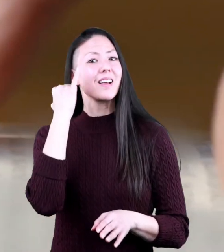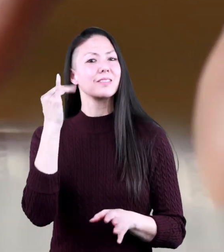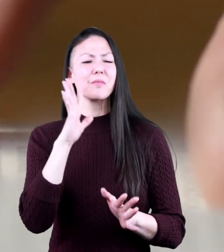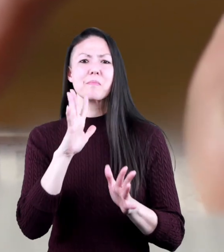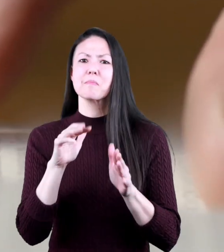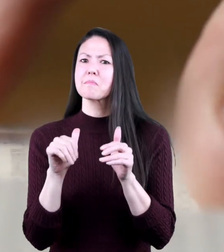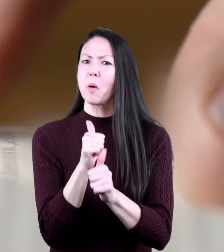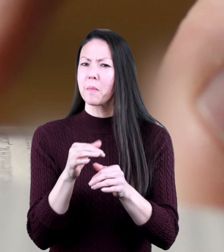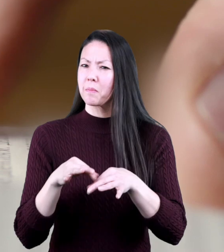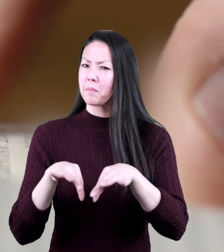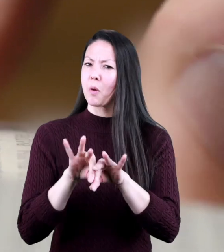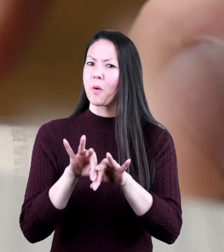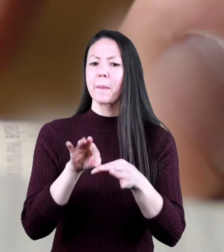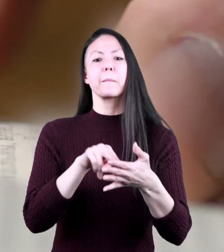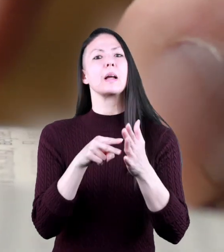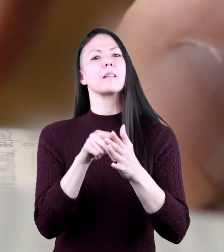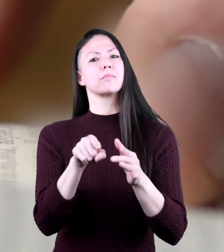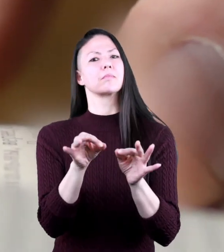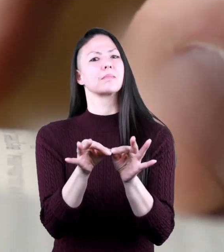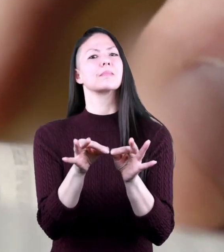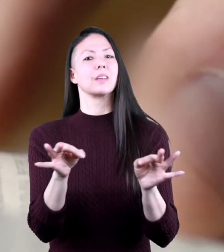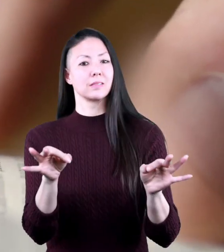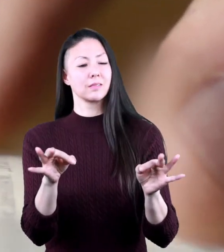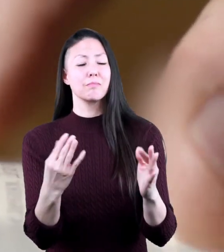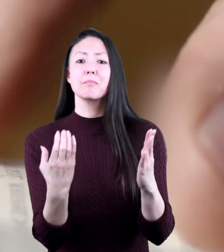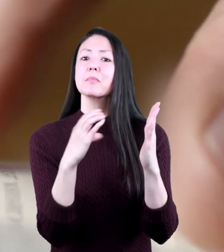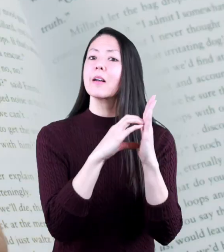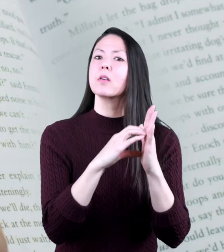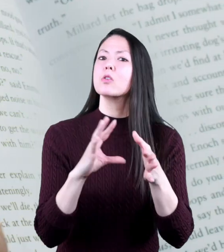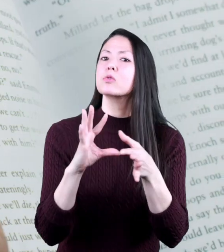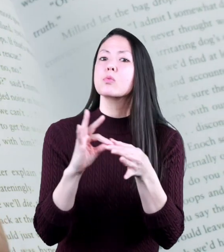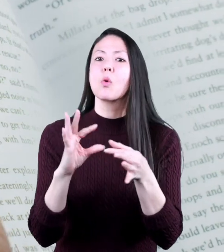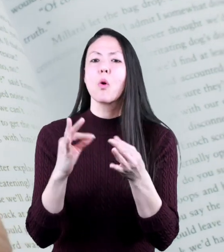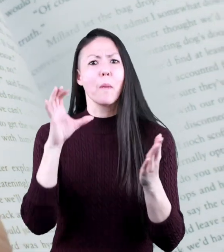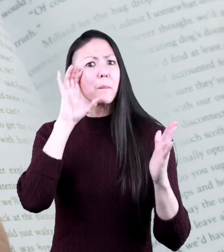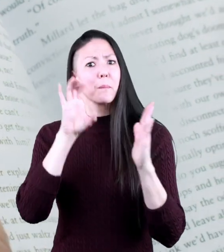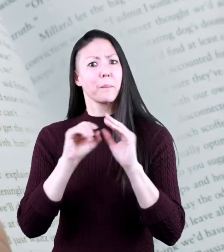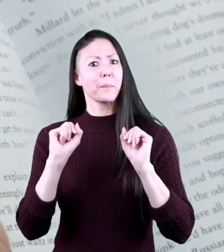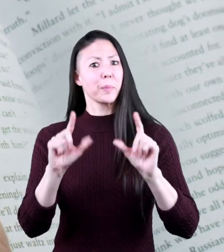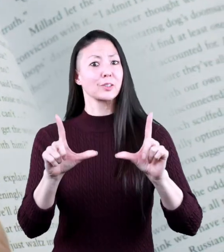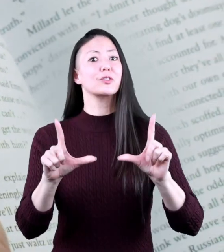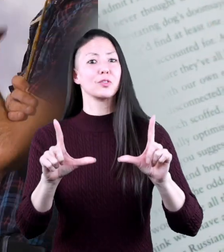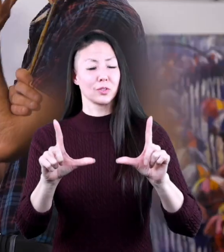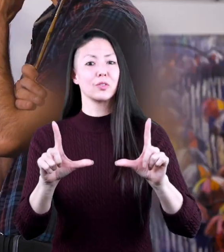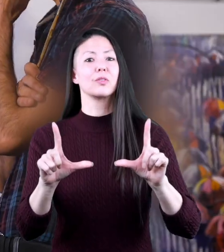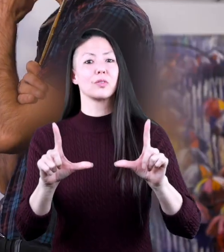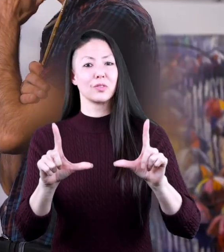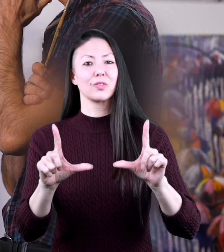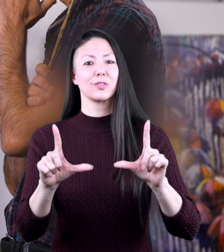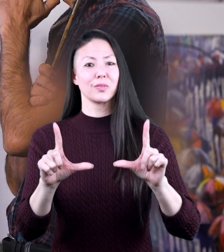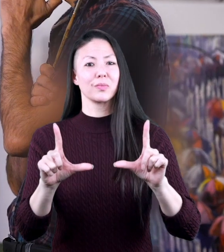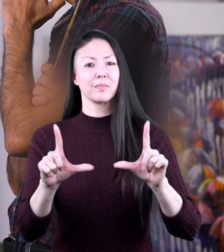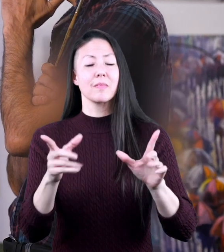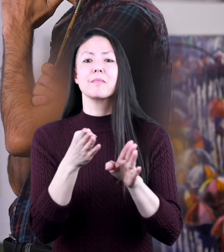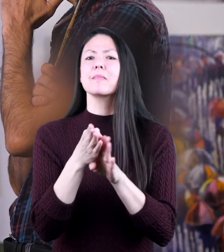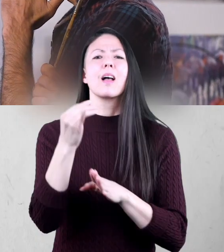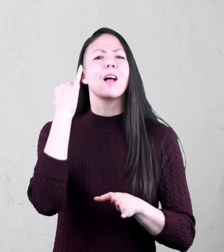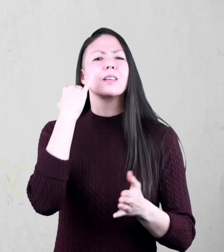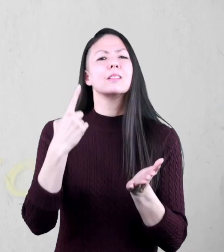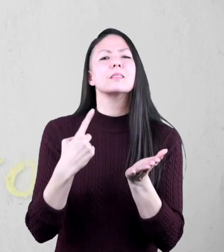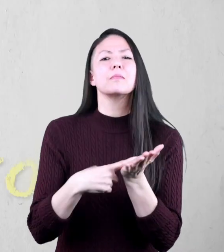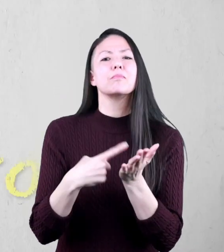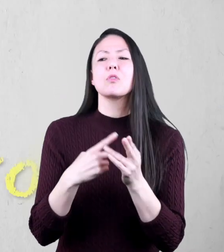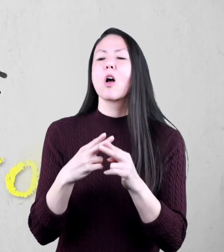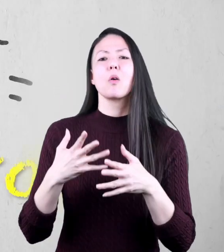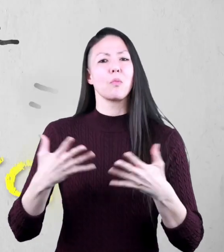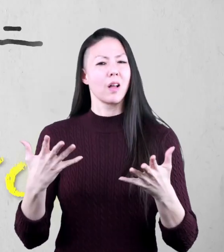The main idea is the most important meaning of a sentence, paragraph, story, or even a picture. The